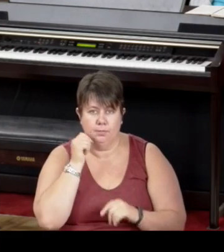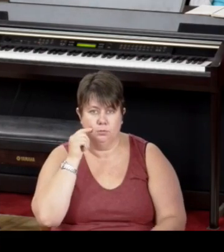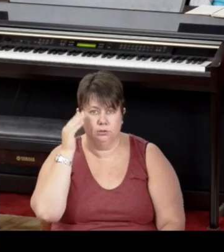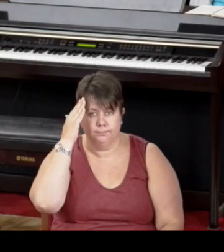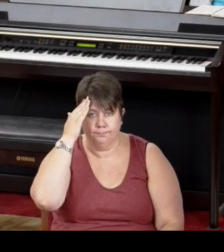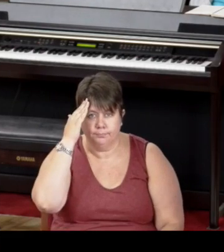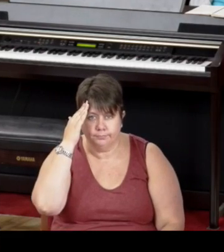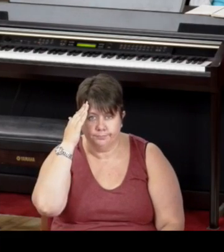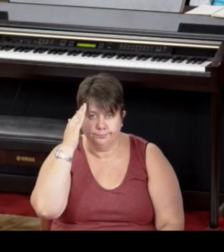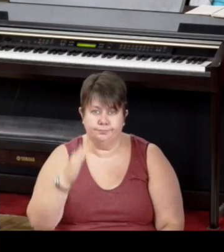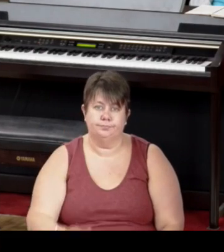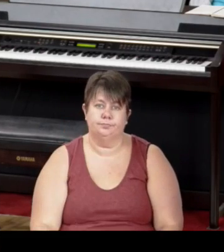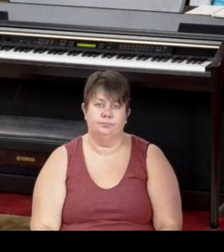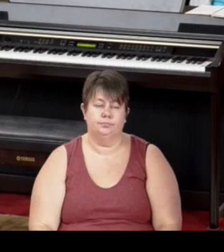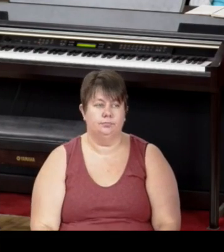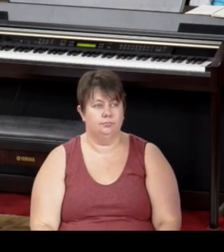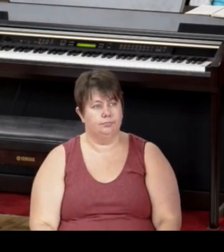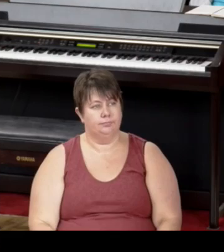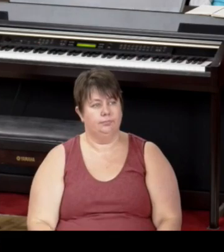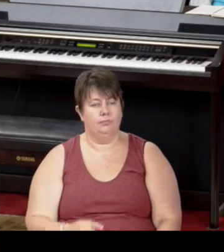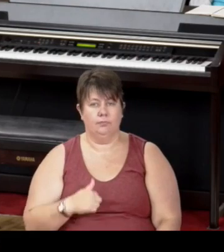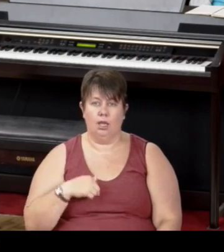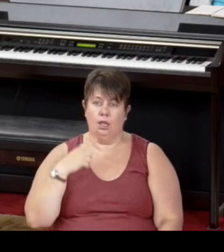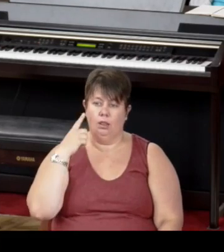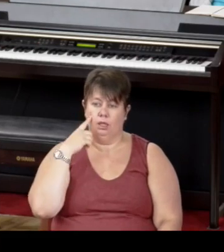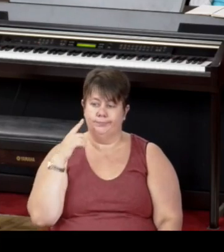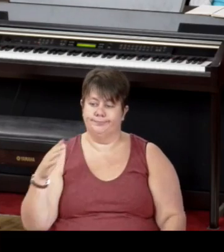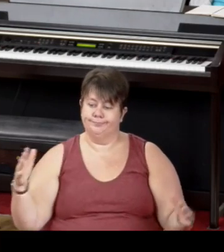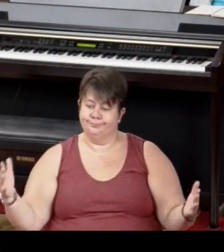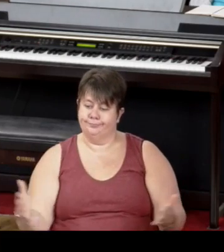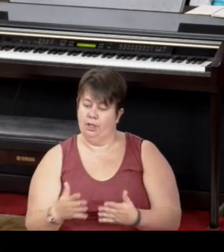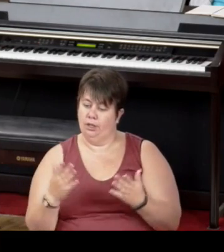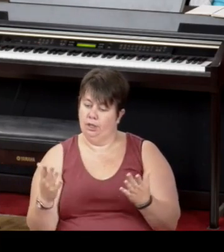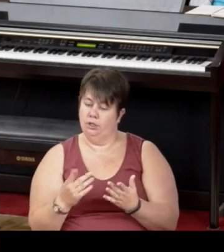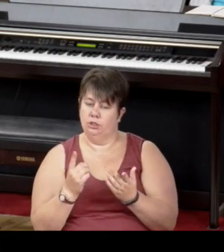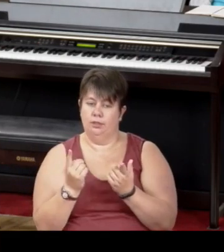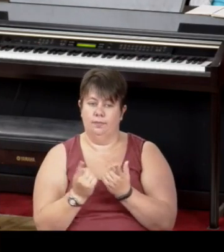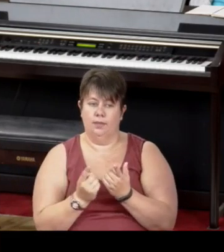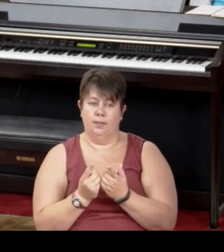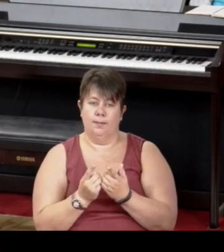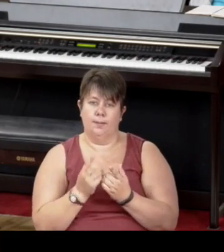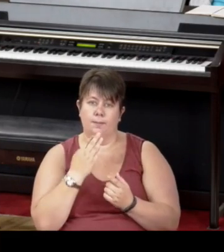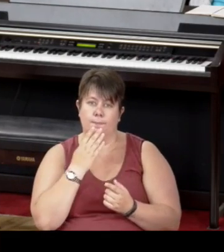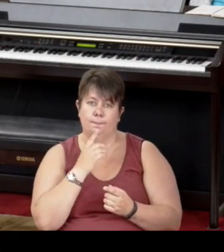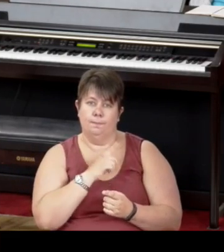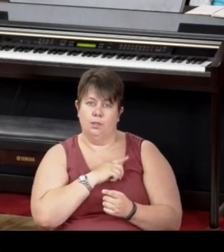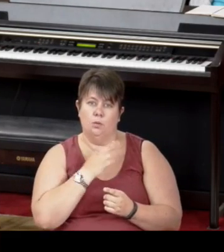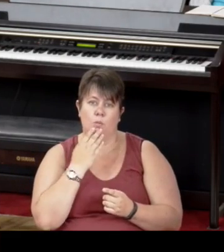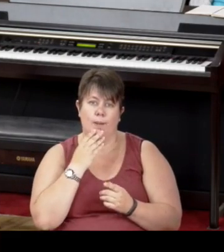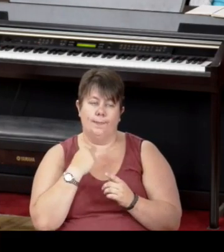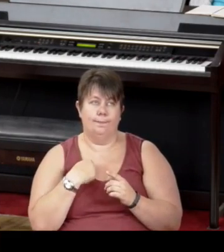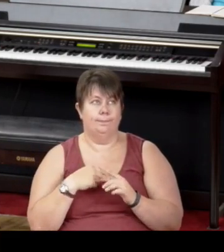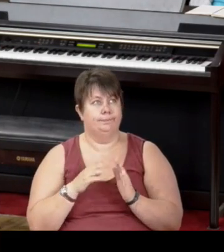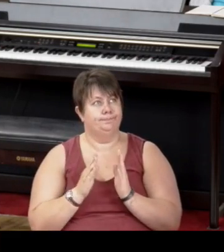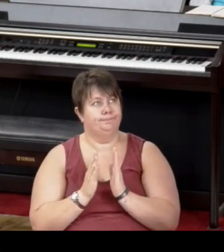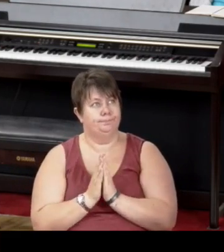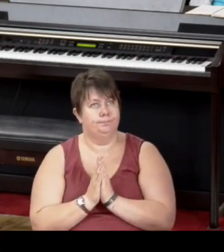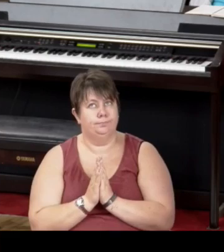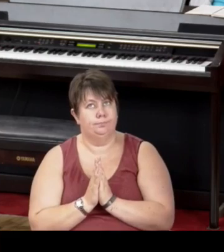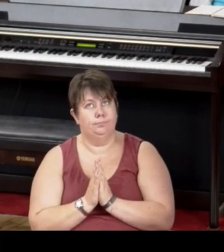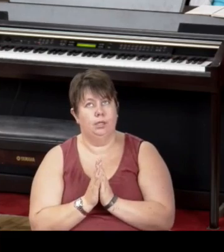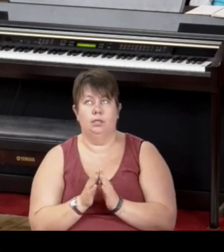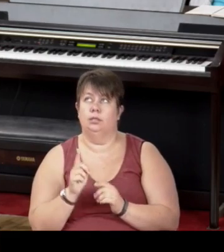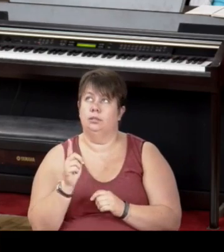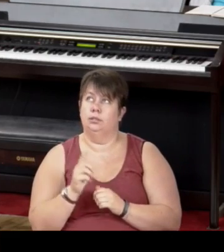That's actually quite an encouraging thing, especially when it comes to times like prayer. Because it means